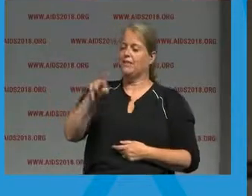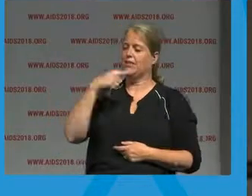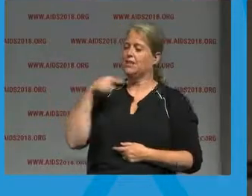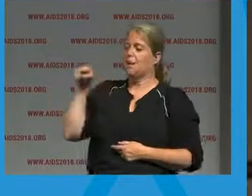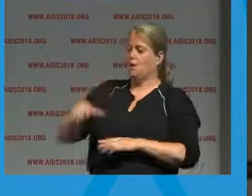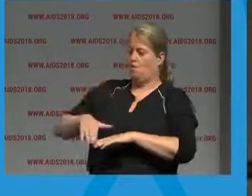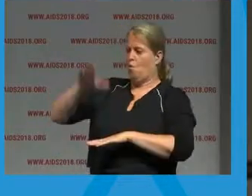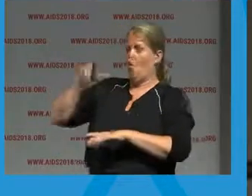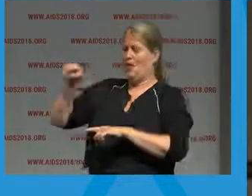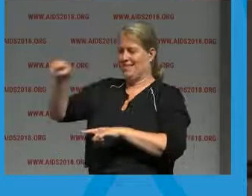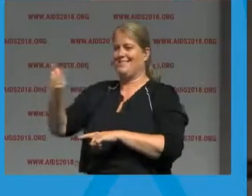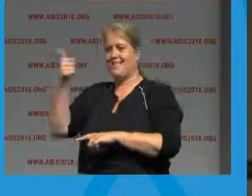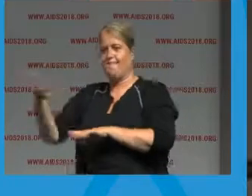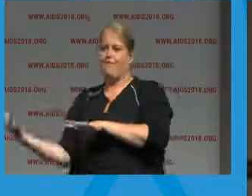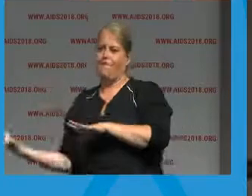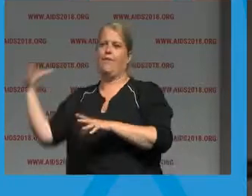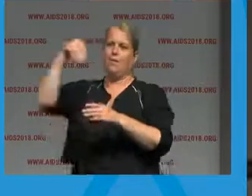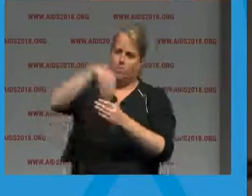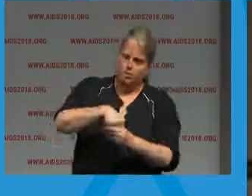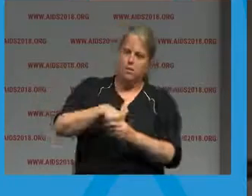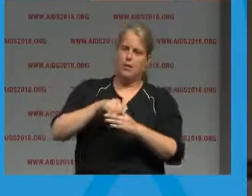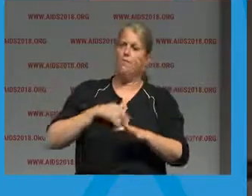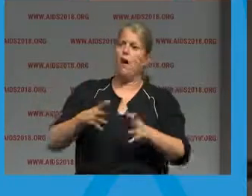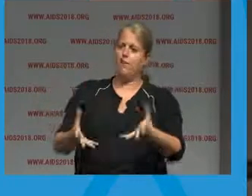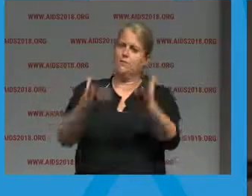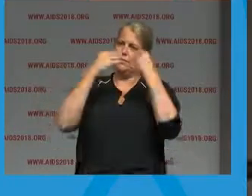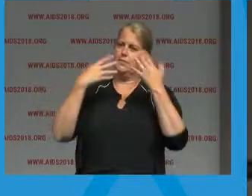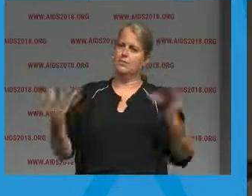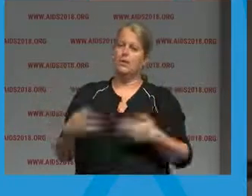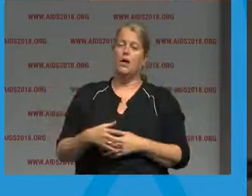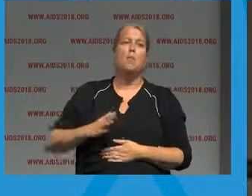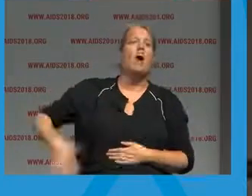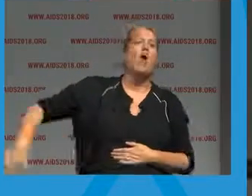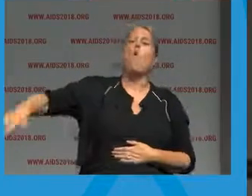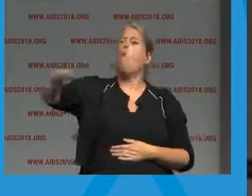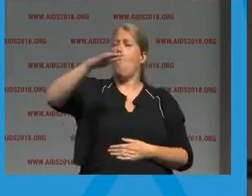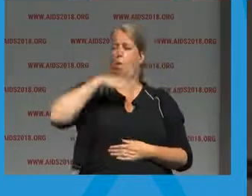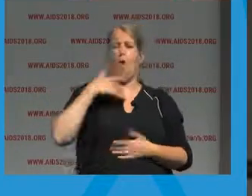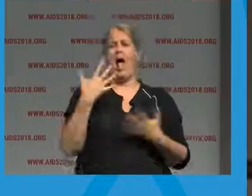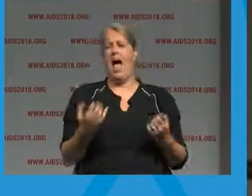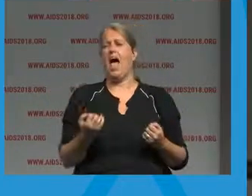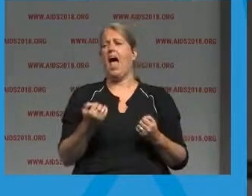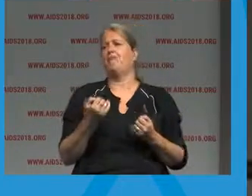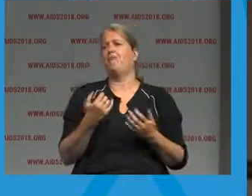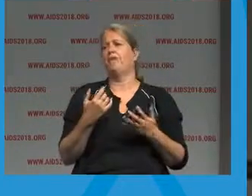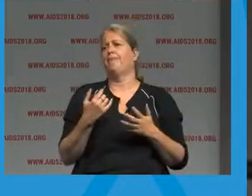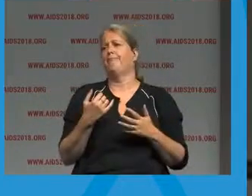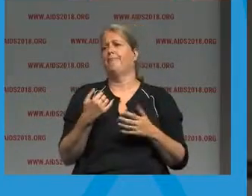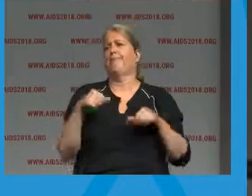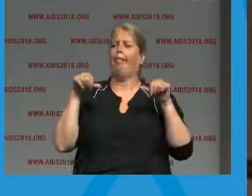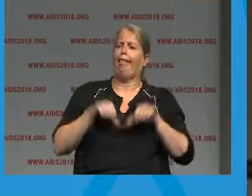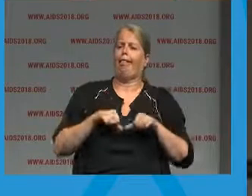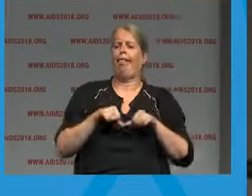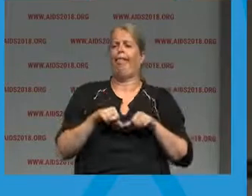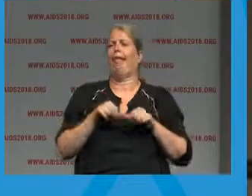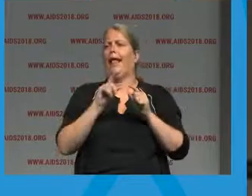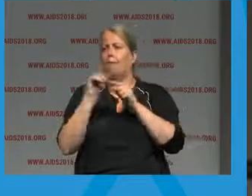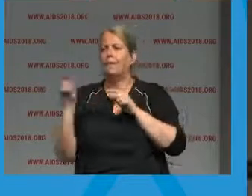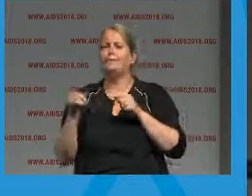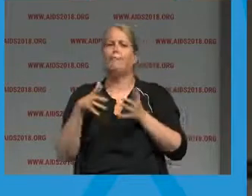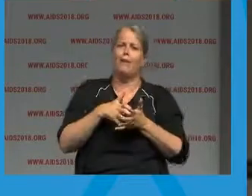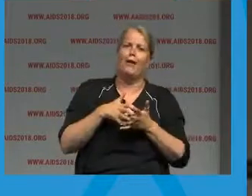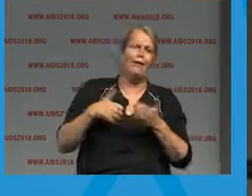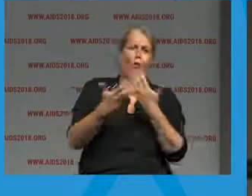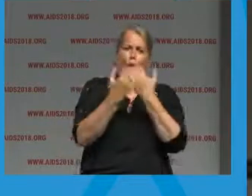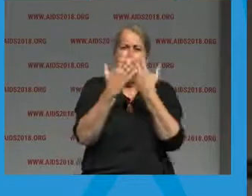as an obligation. So since all of us are flawed and weak and all the other things that humans are,